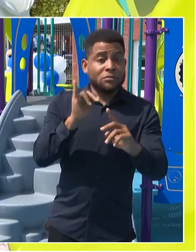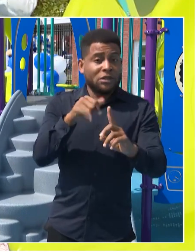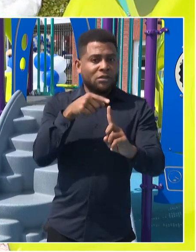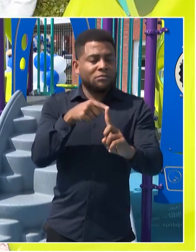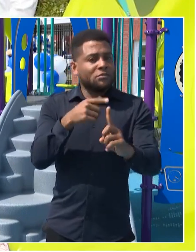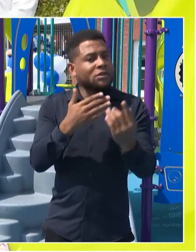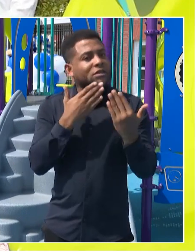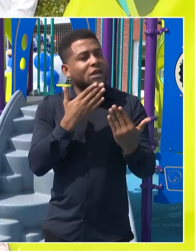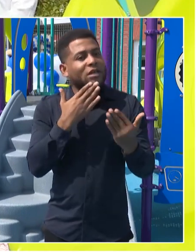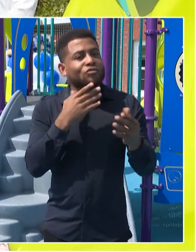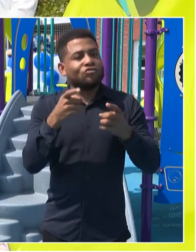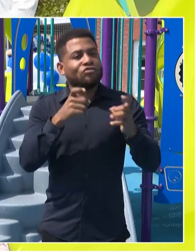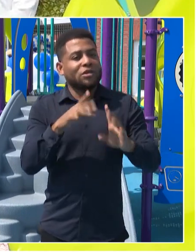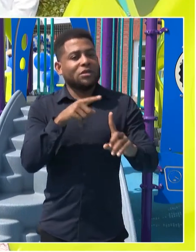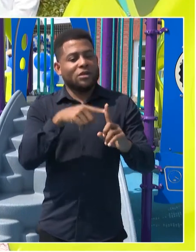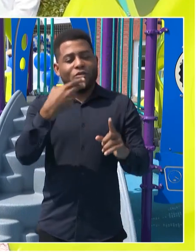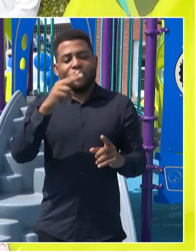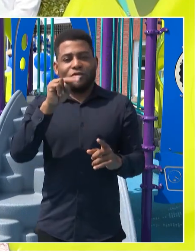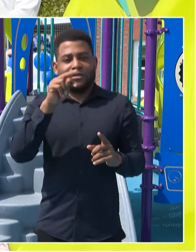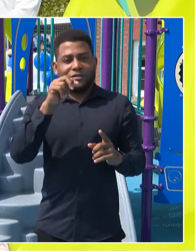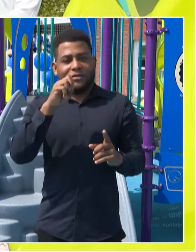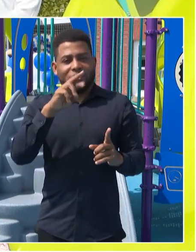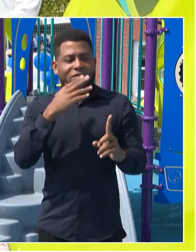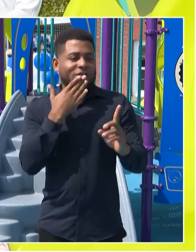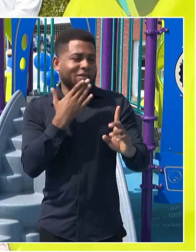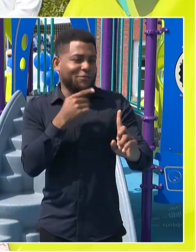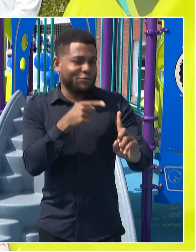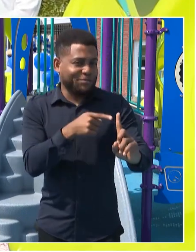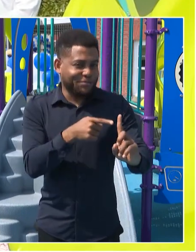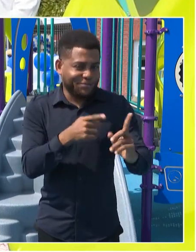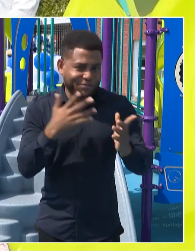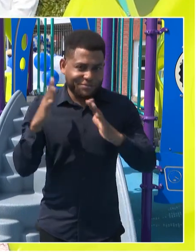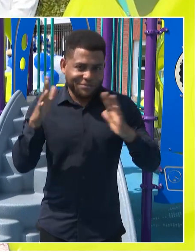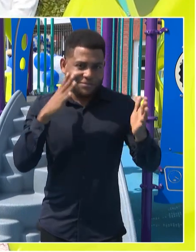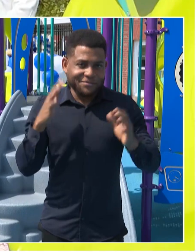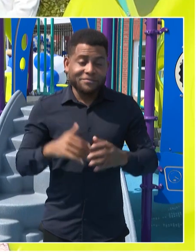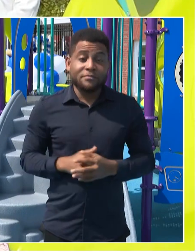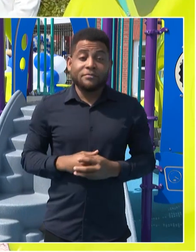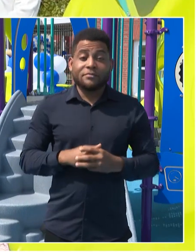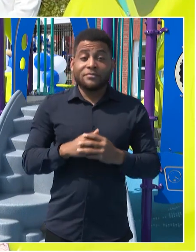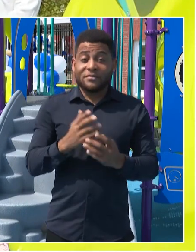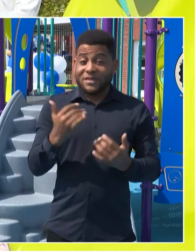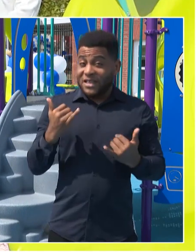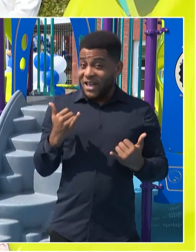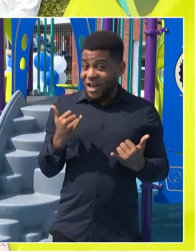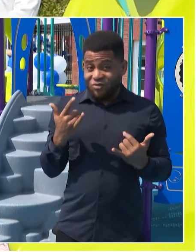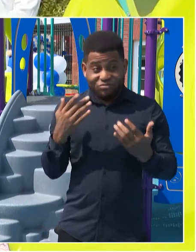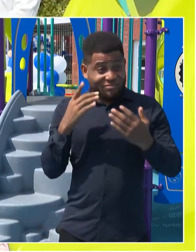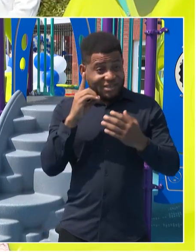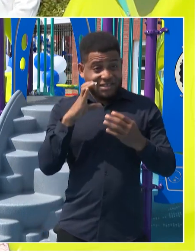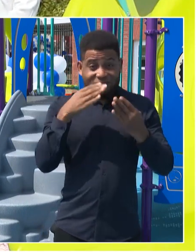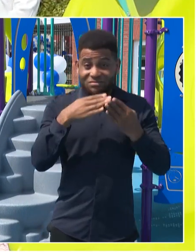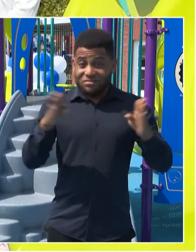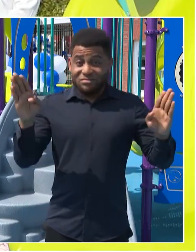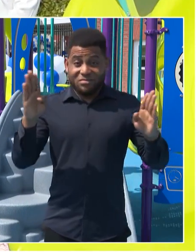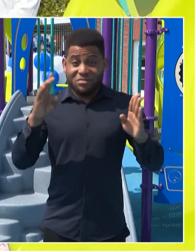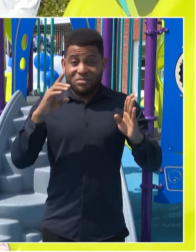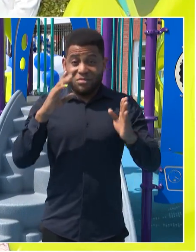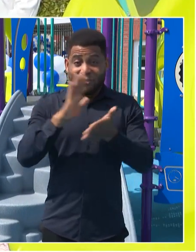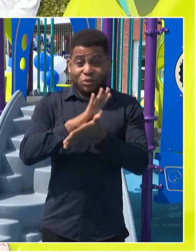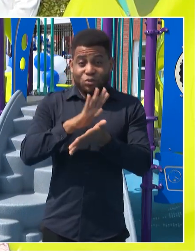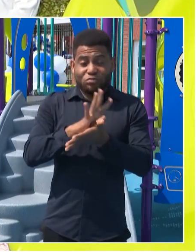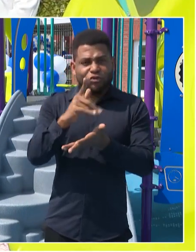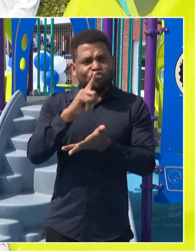So our schools continue to be a bright spot in DC. Last week, we shared some promising results about